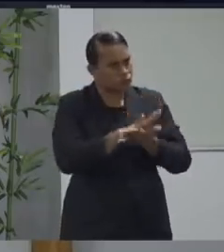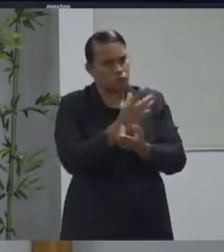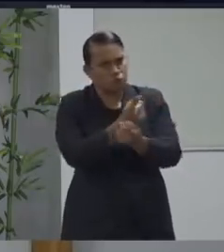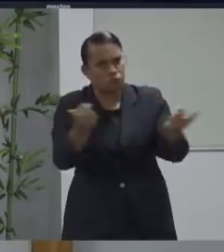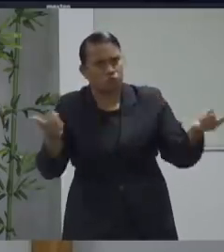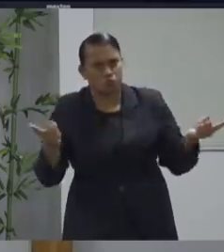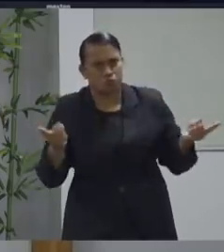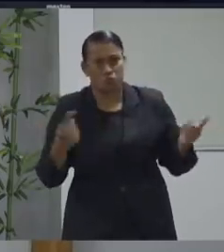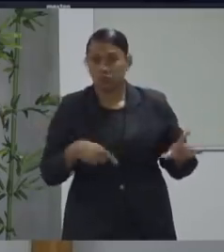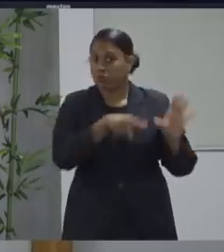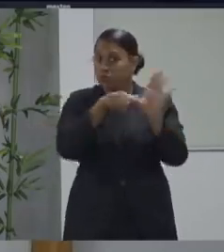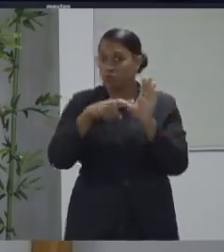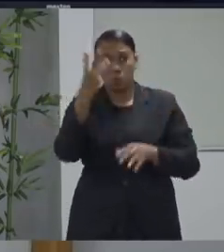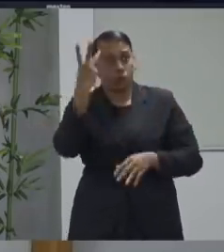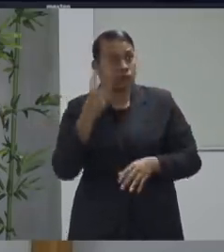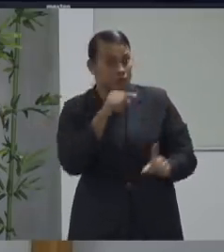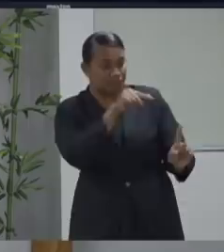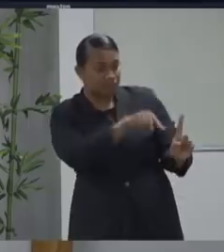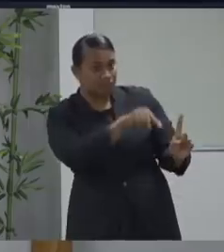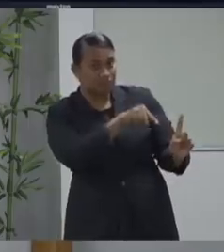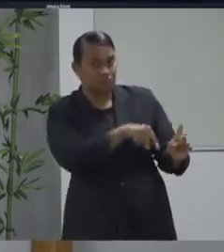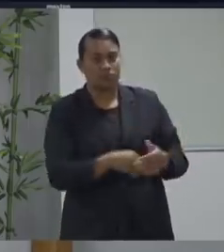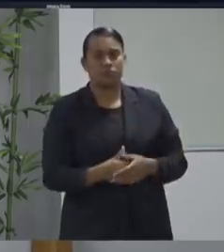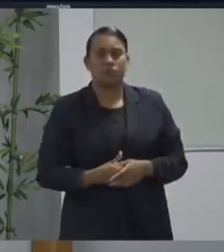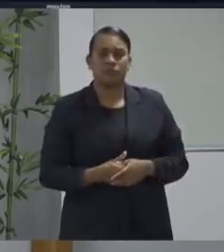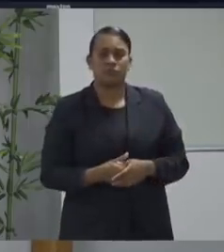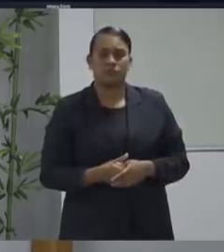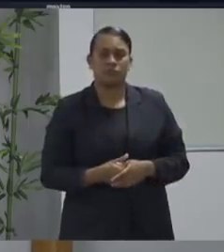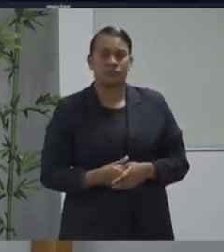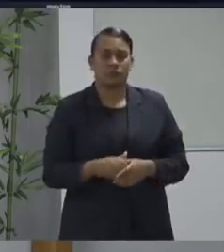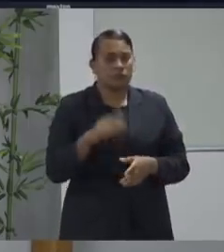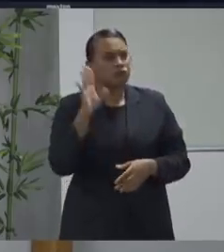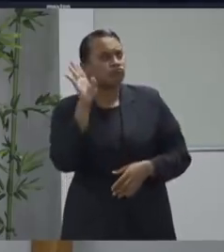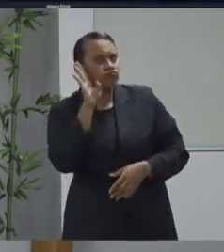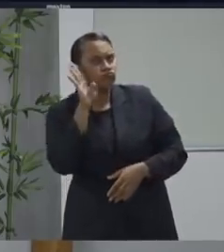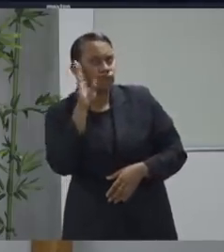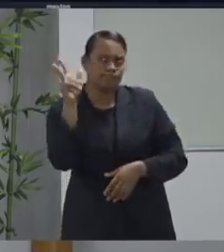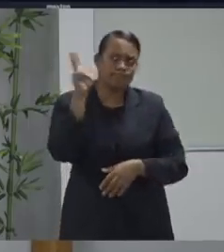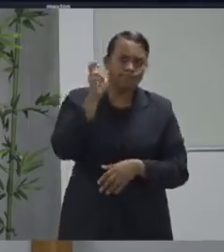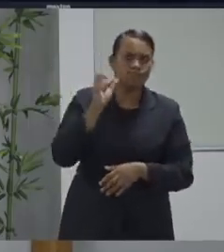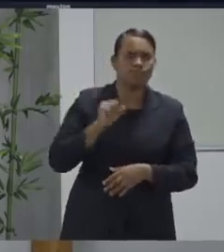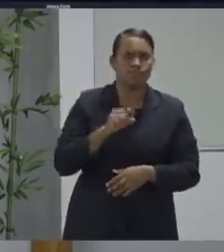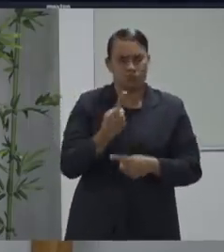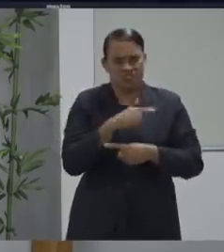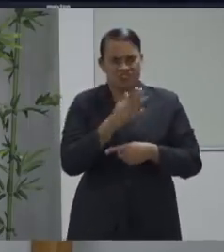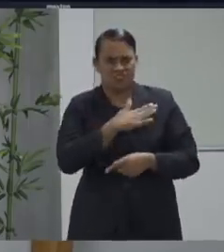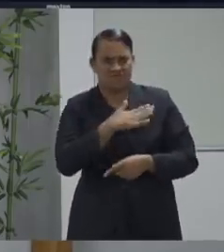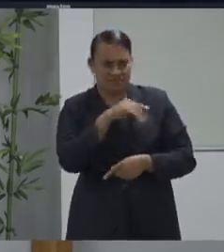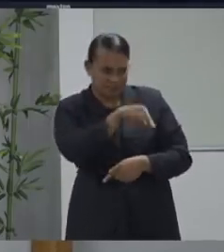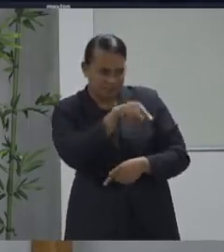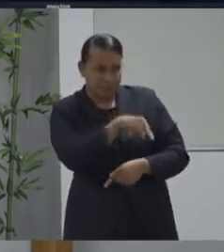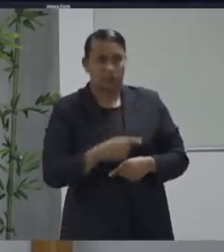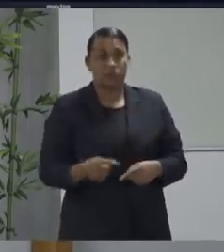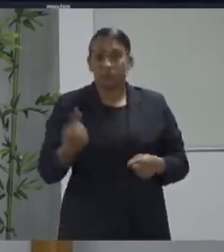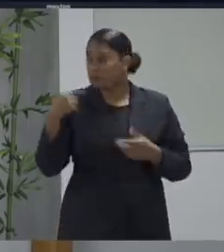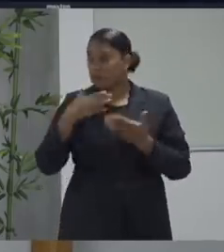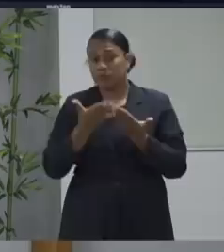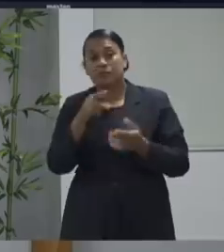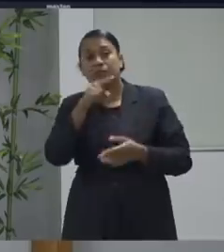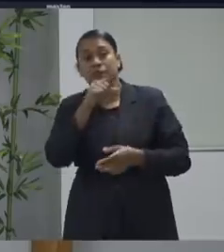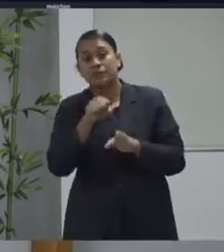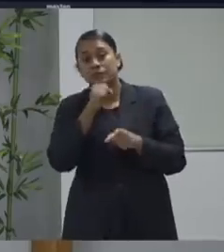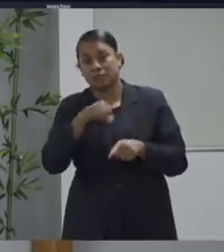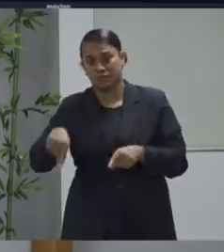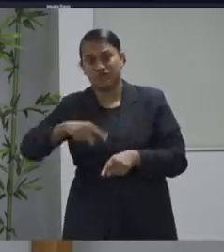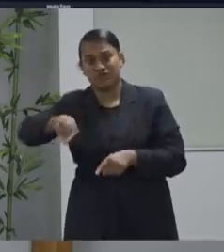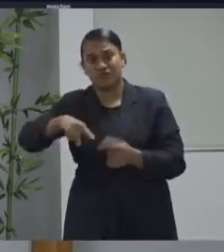this young woman who displayed the same diligence and compassion as that young man from Nandera,